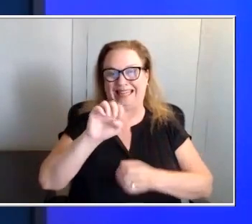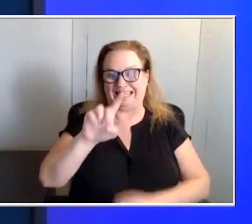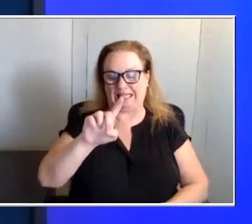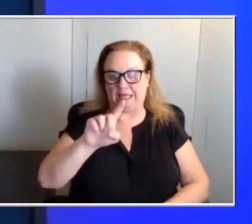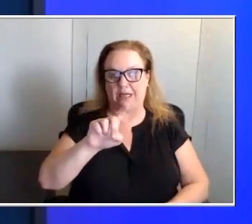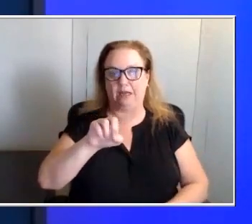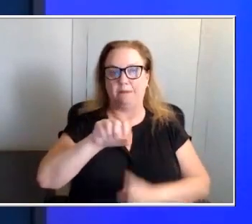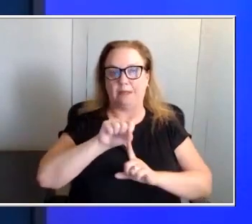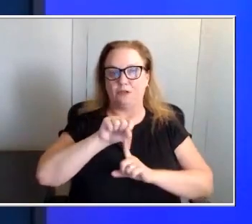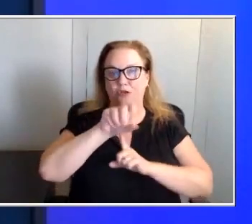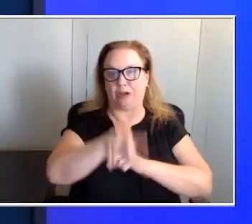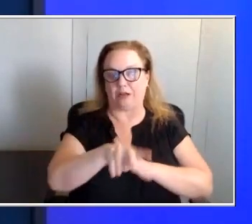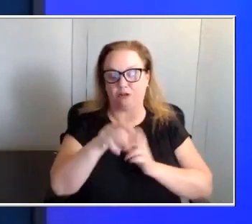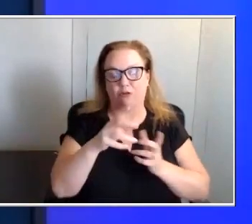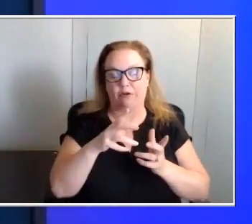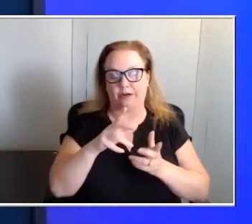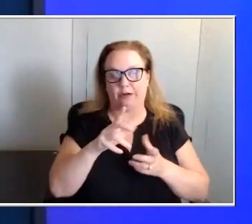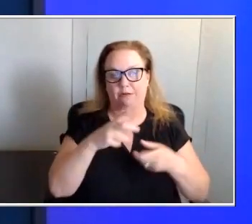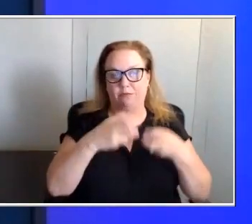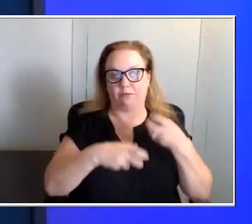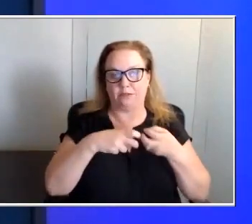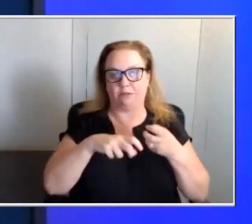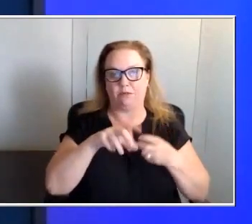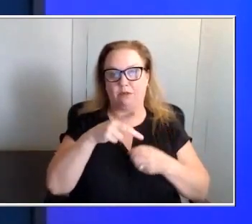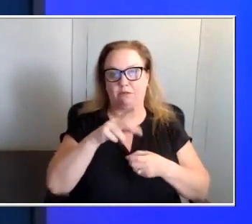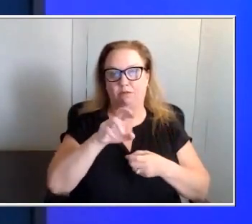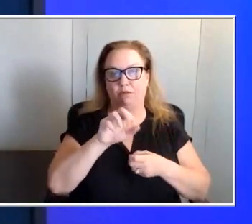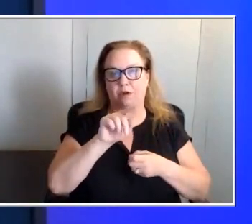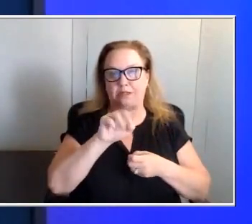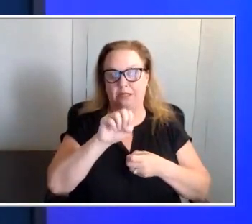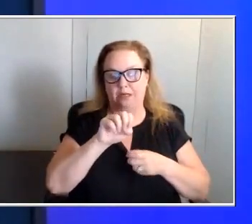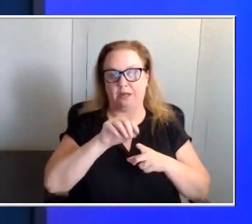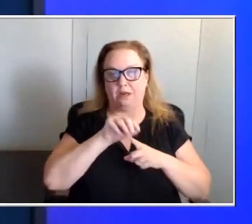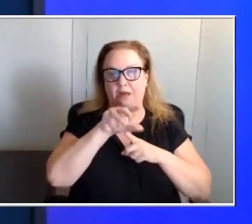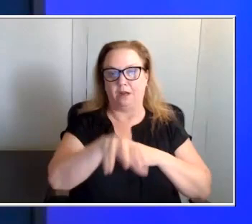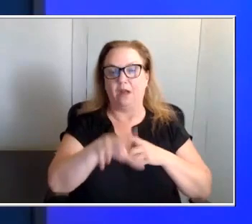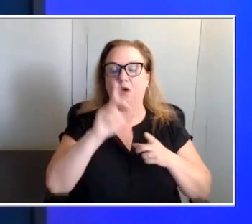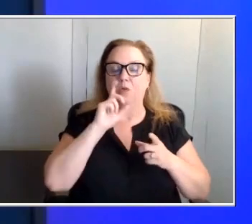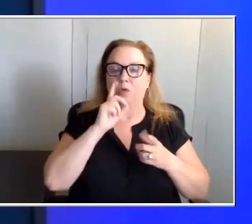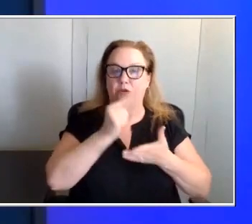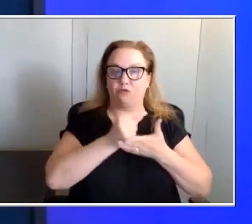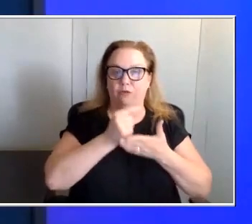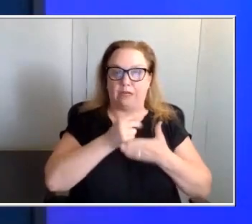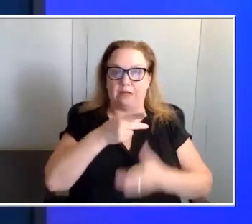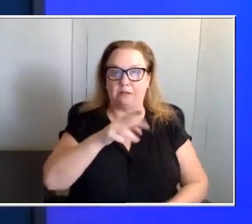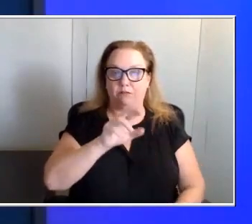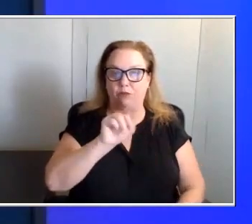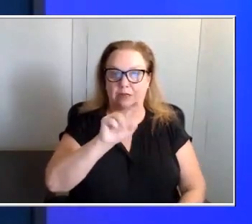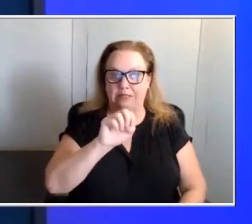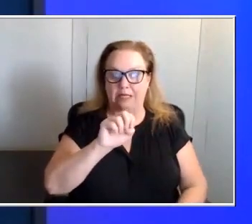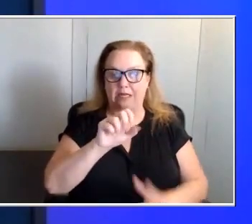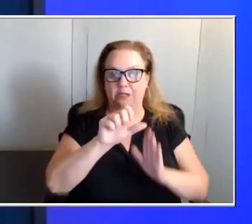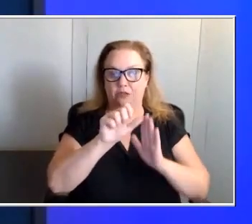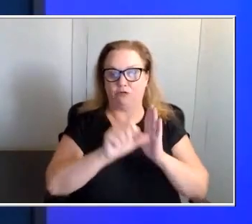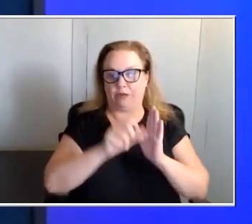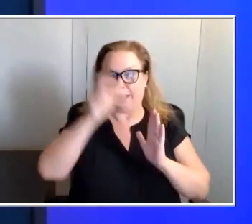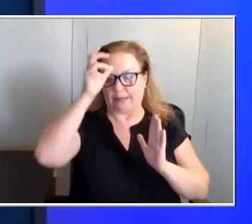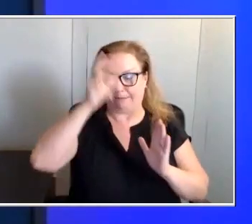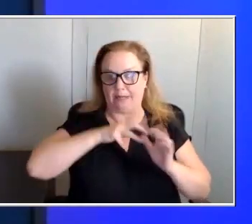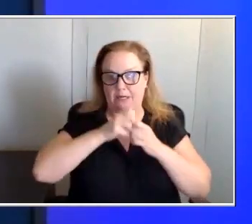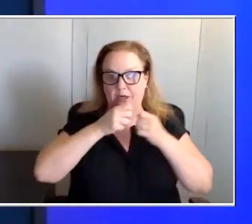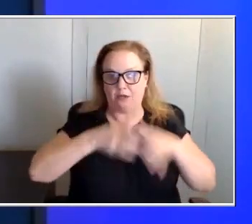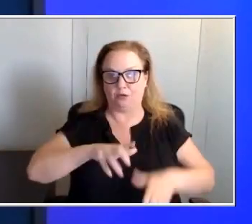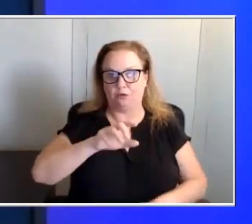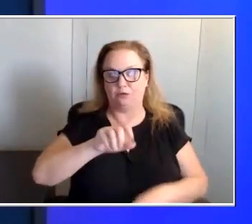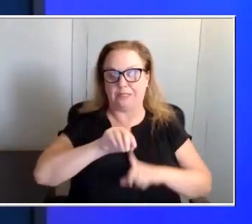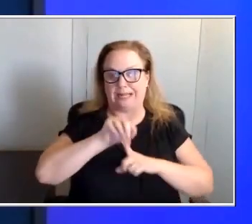ejaculatory loss. So the prostate makes all the fluid and ejaculate. If we treat the prostate, it doesn't matter, surgery, radiation, men lose ejaculation. And